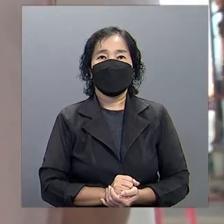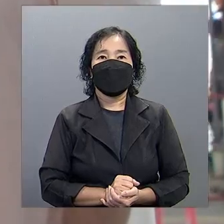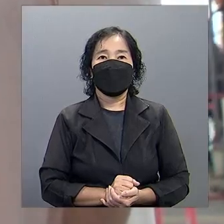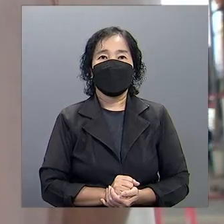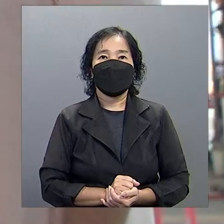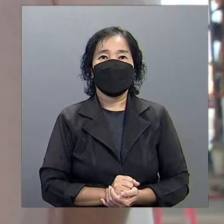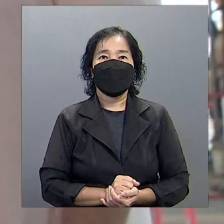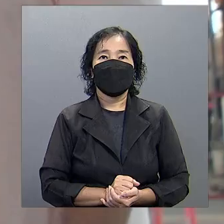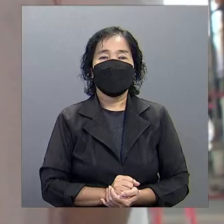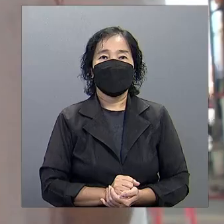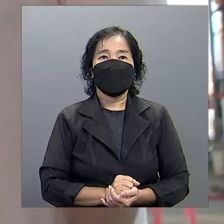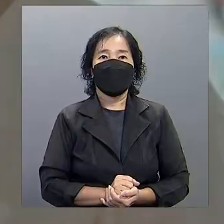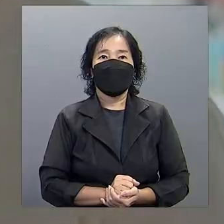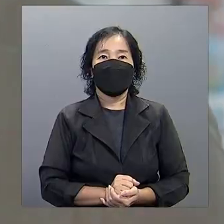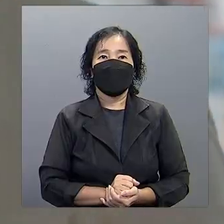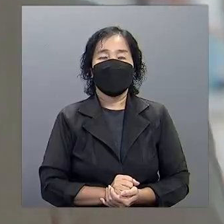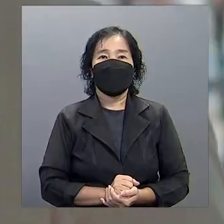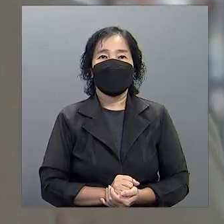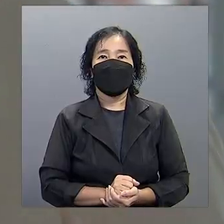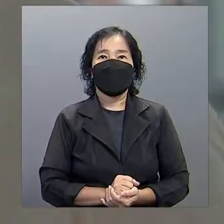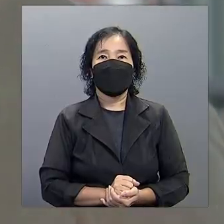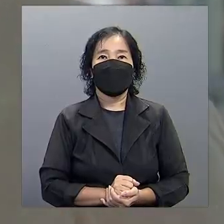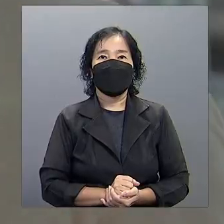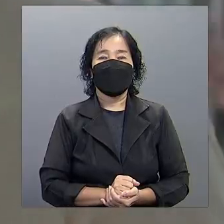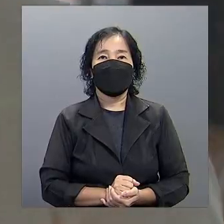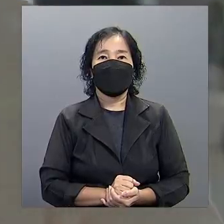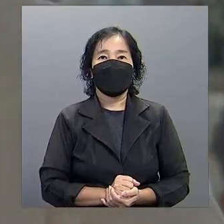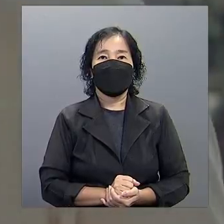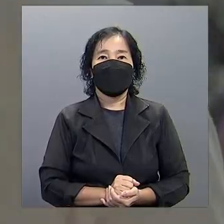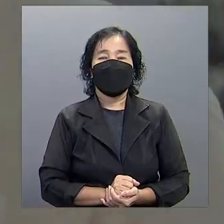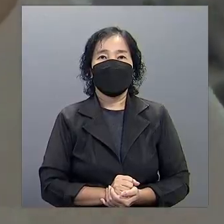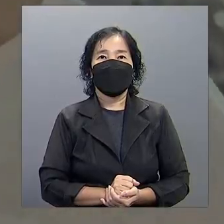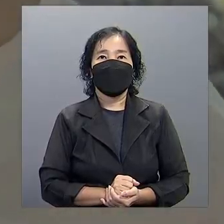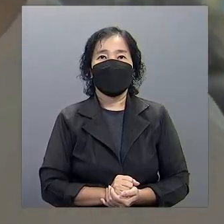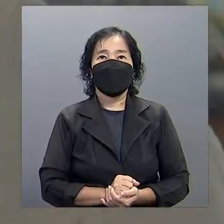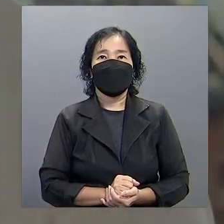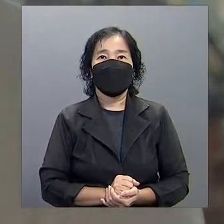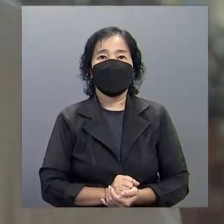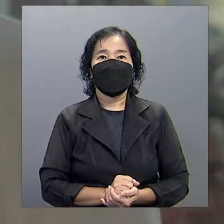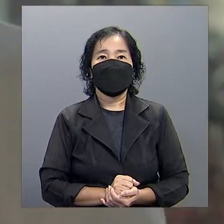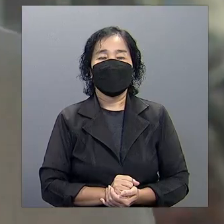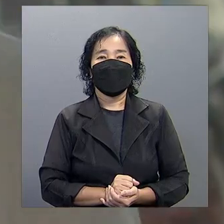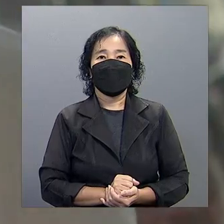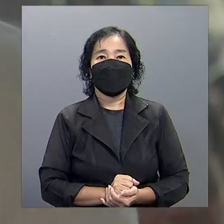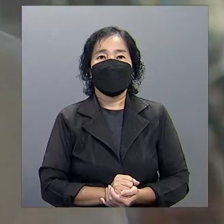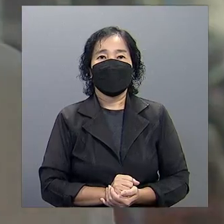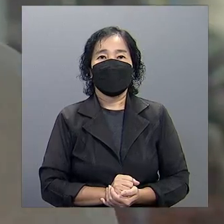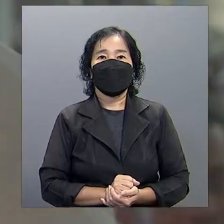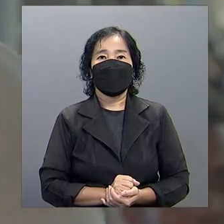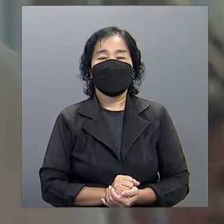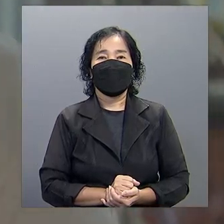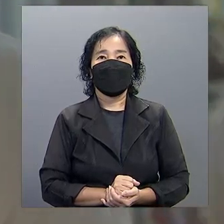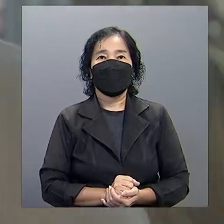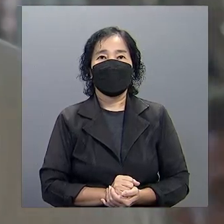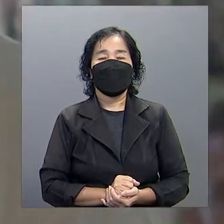case. Doesn't really disturb you? For myself, no. I don't care. Like, and I don't thinking this is will be big for effect